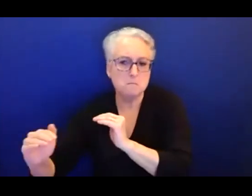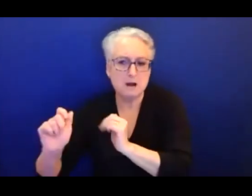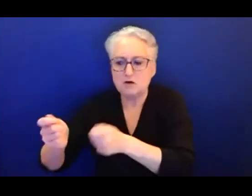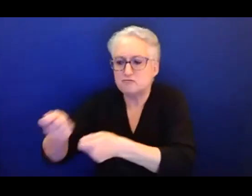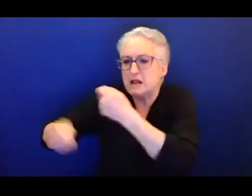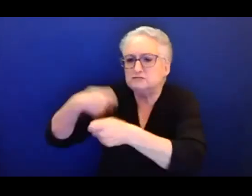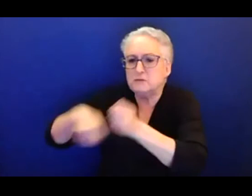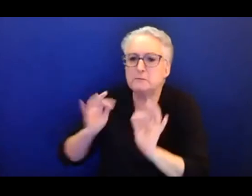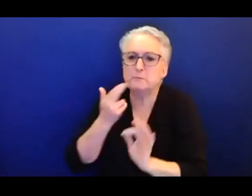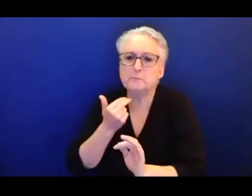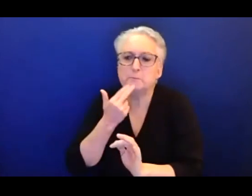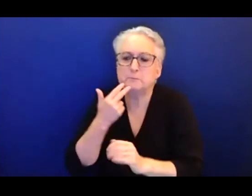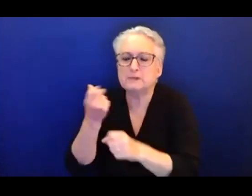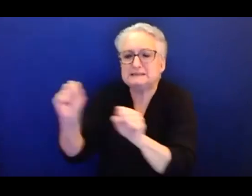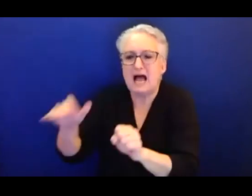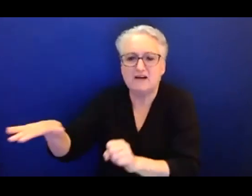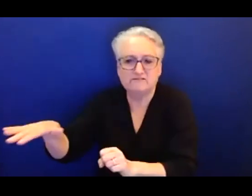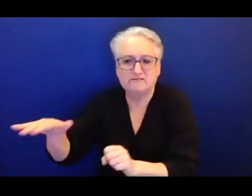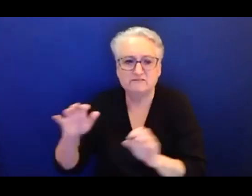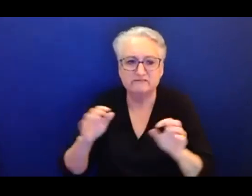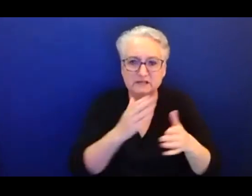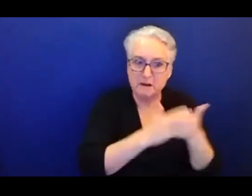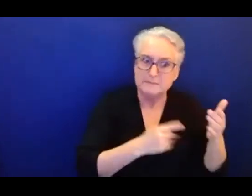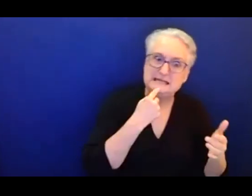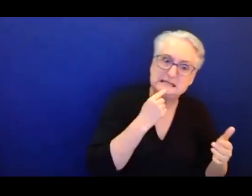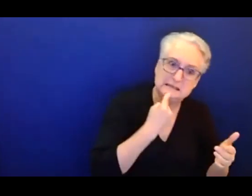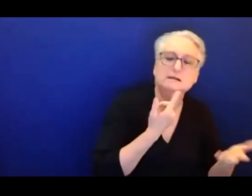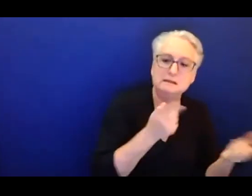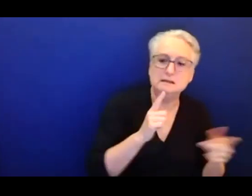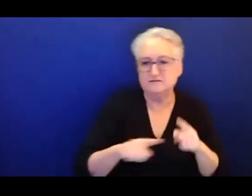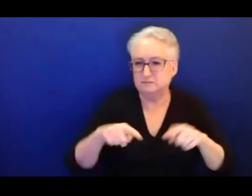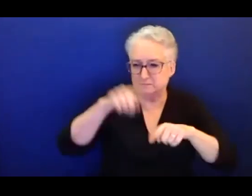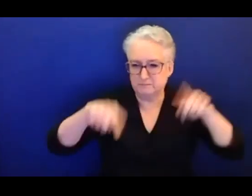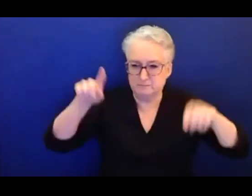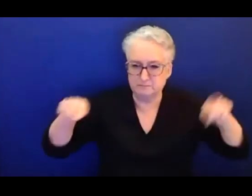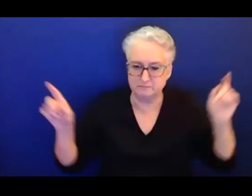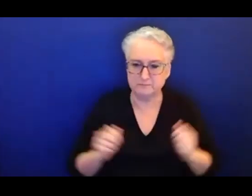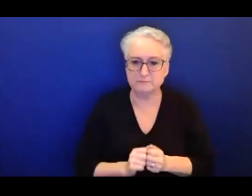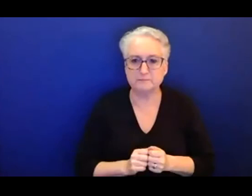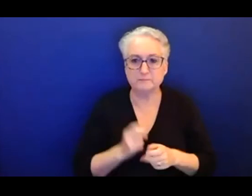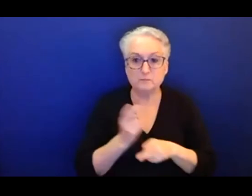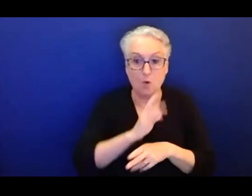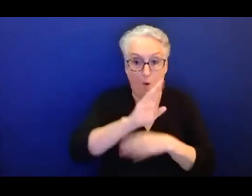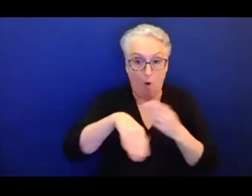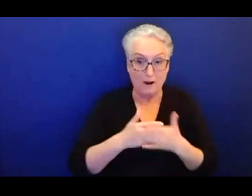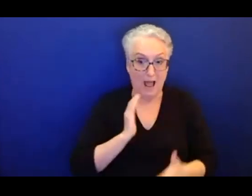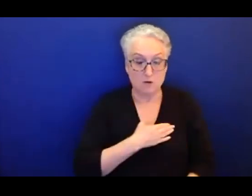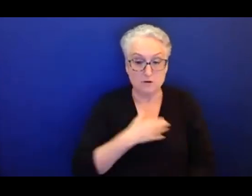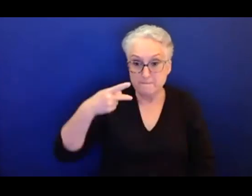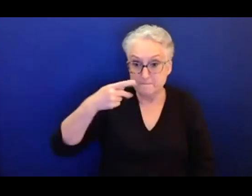surfacing. So we're going through systematically working through all of our parks. Based on the allocation that we receive, we're usually able to do about